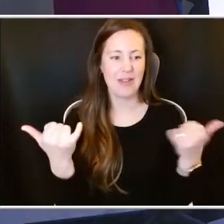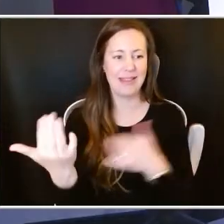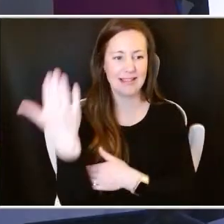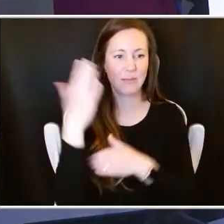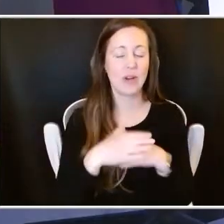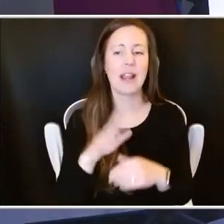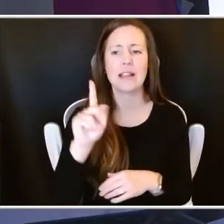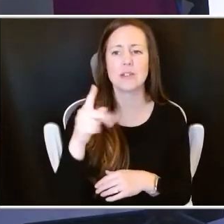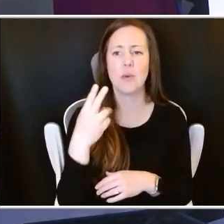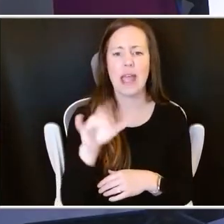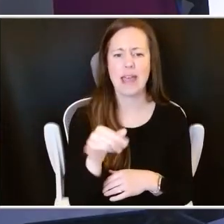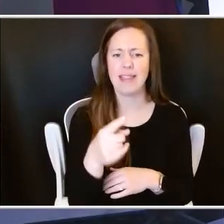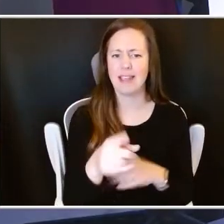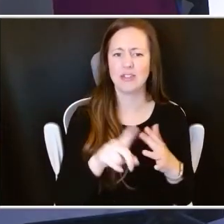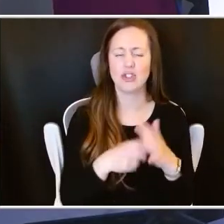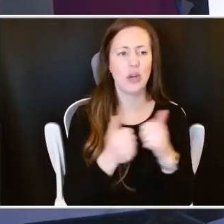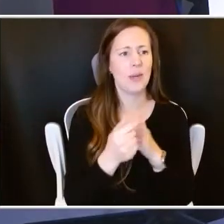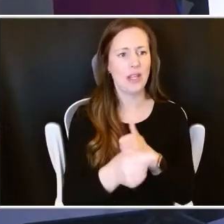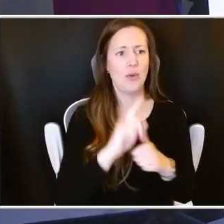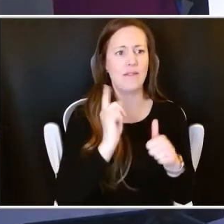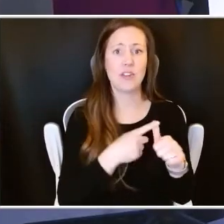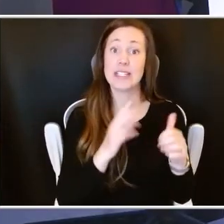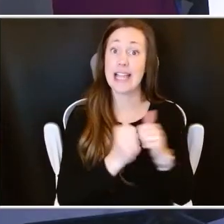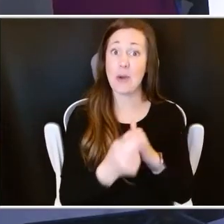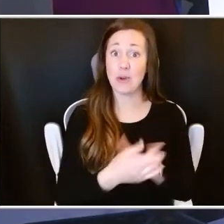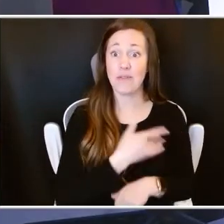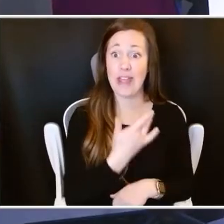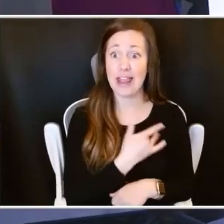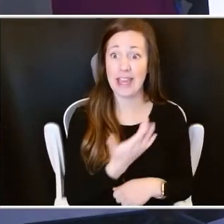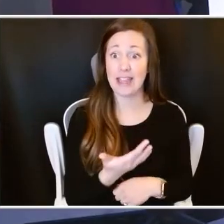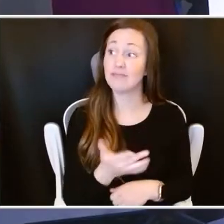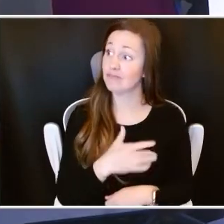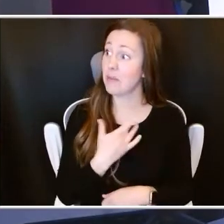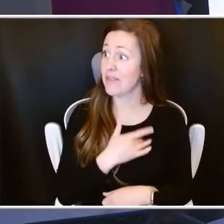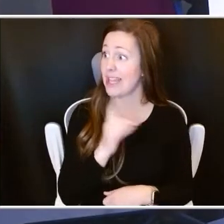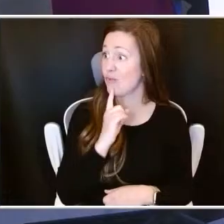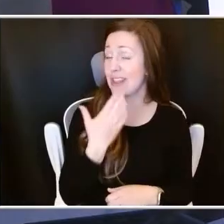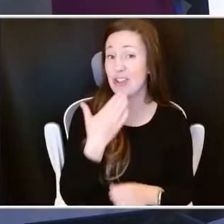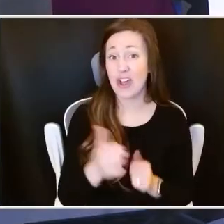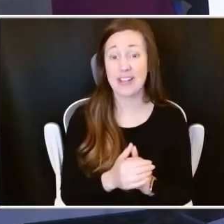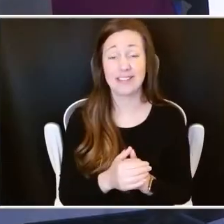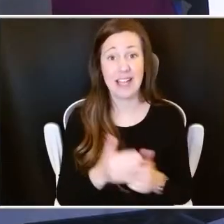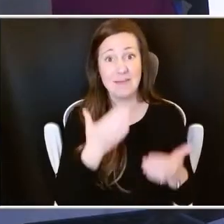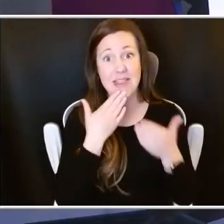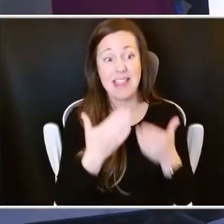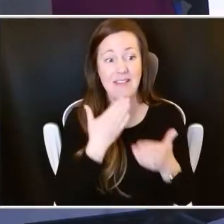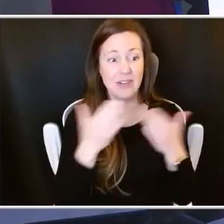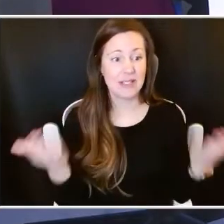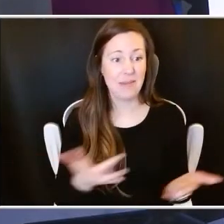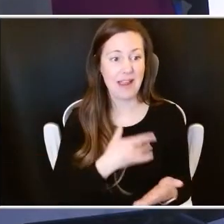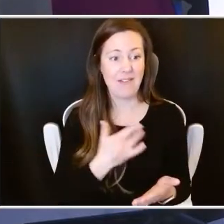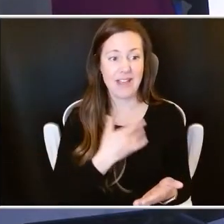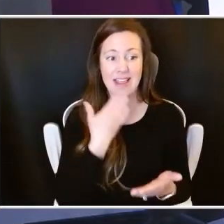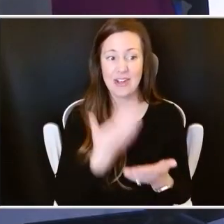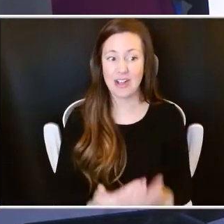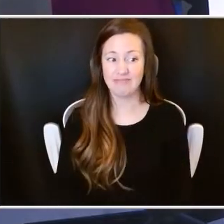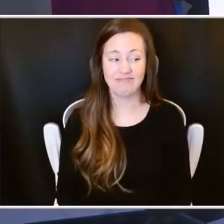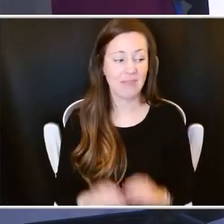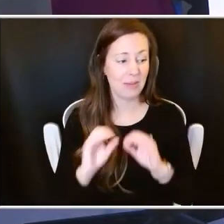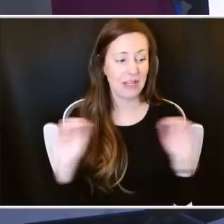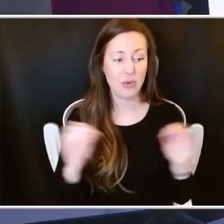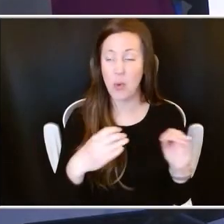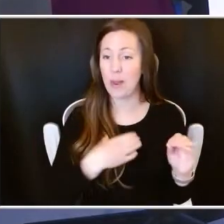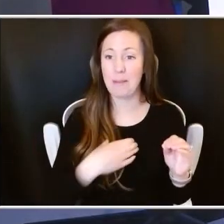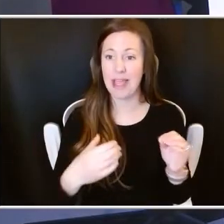first. How are you feeling today? I'm feeling really good. Very thankful to be feeling this good. No complaints. Love to hear